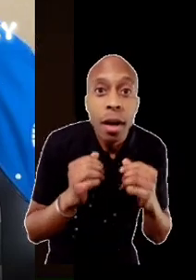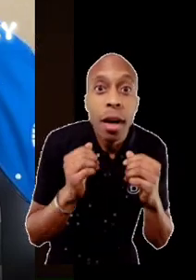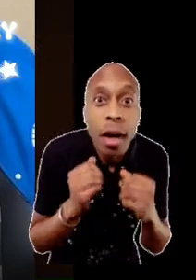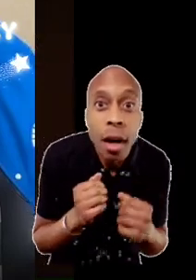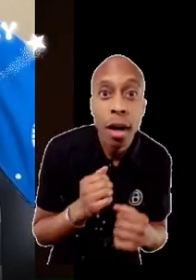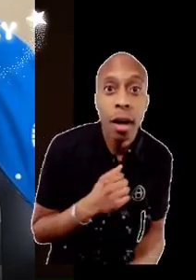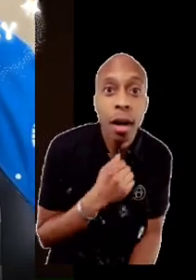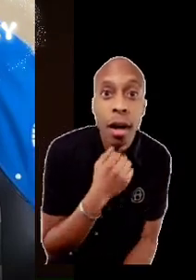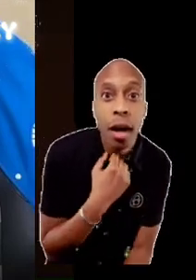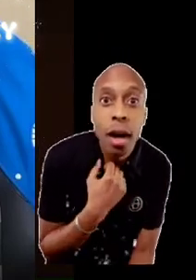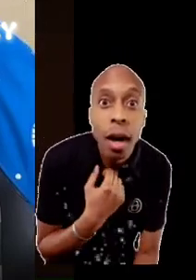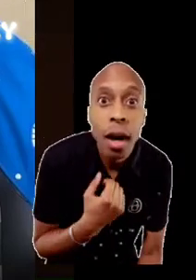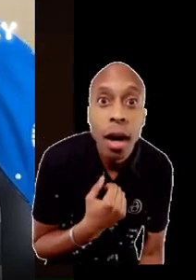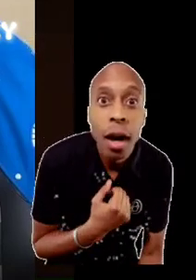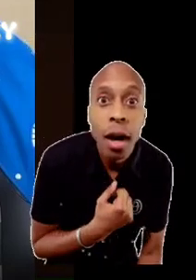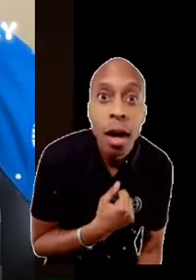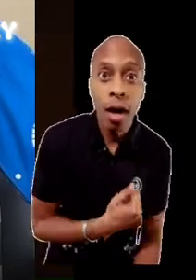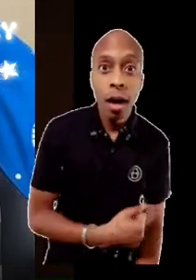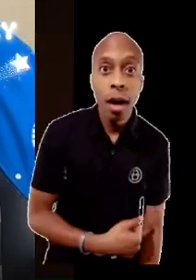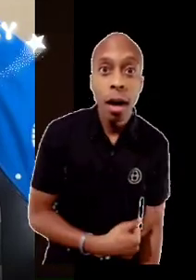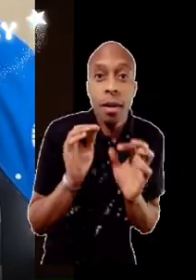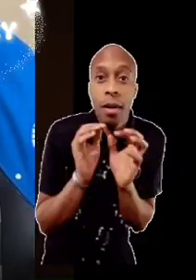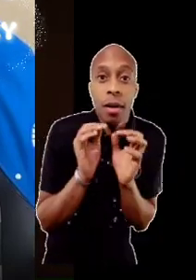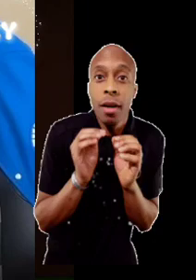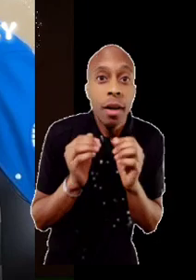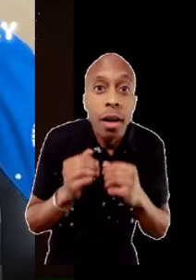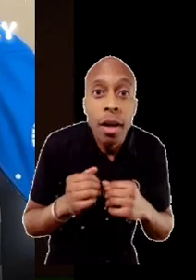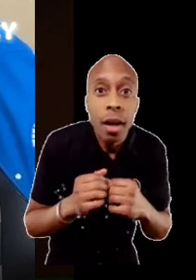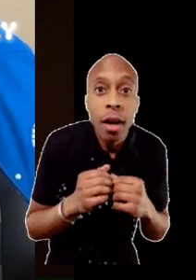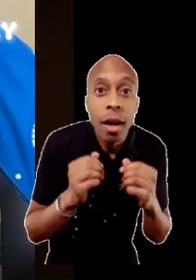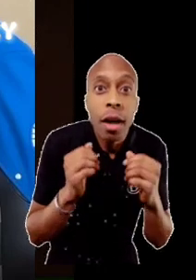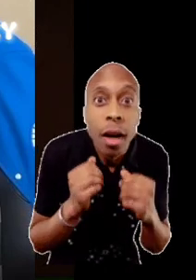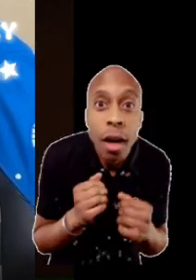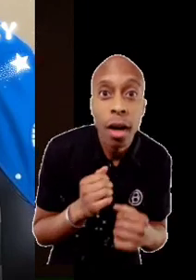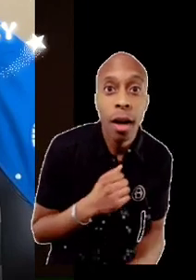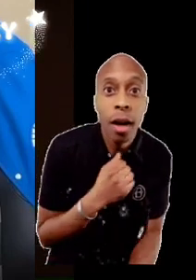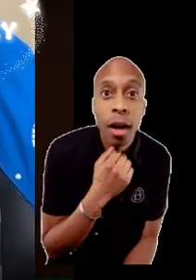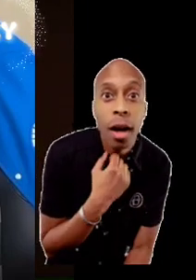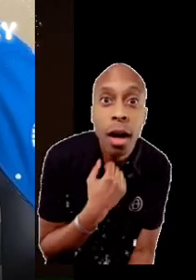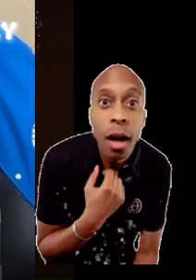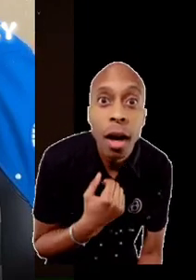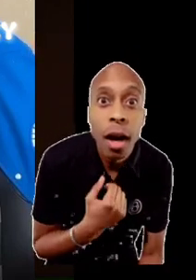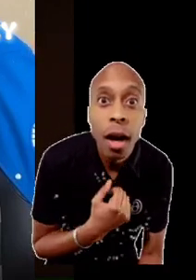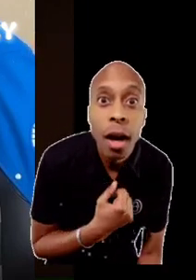tell you that. And I'm going to keep on teaching you, you know, young man.